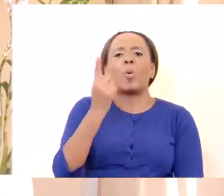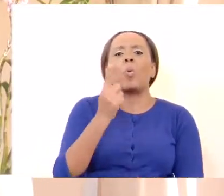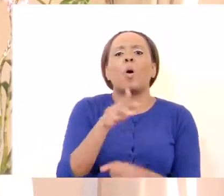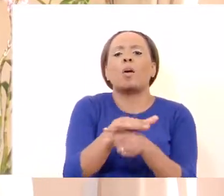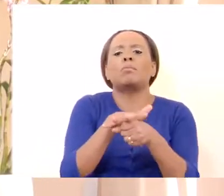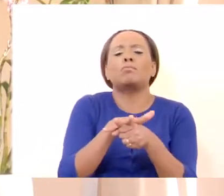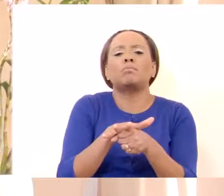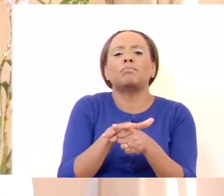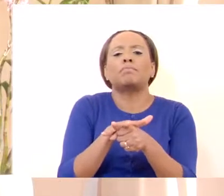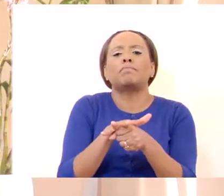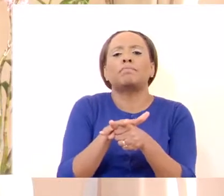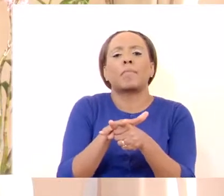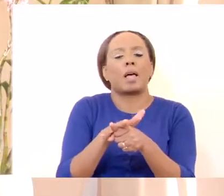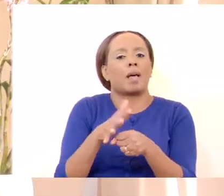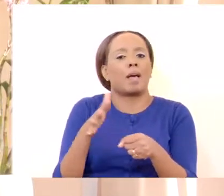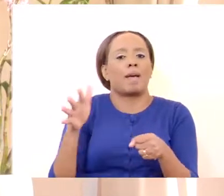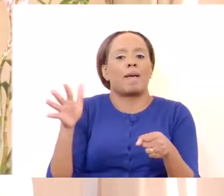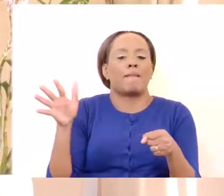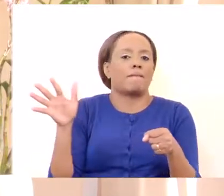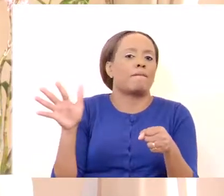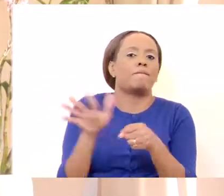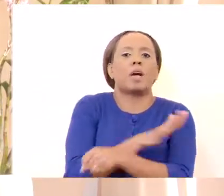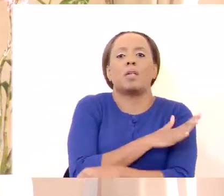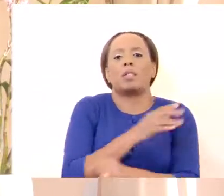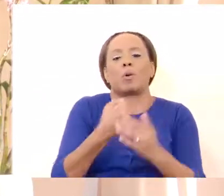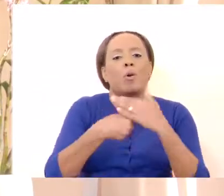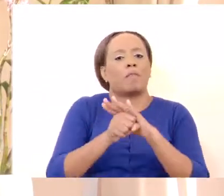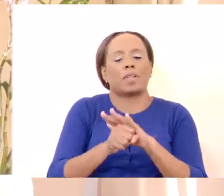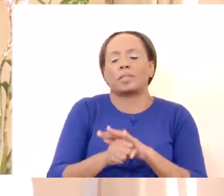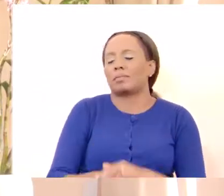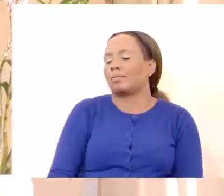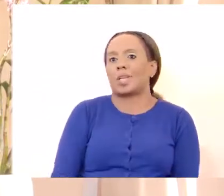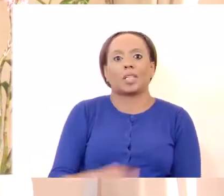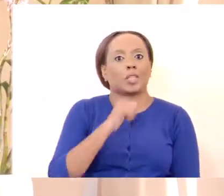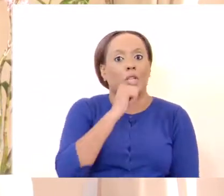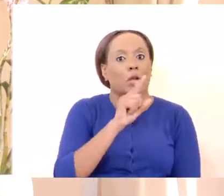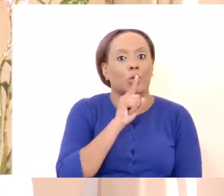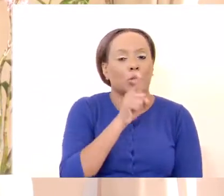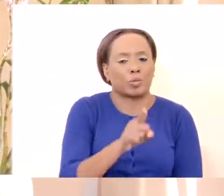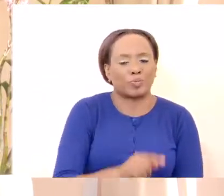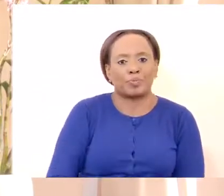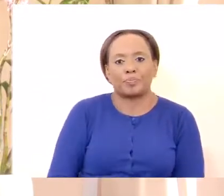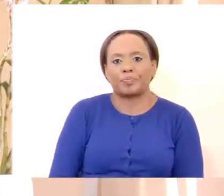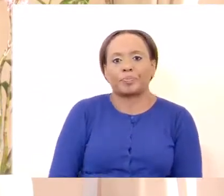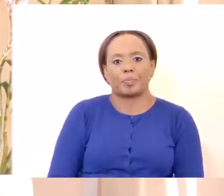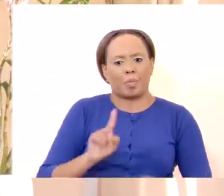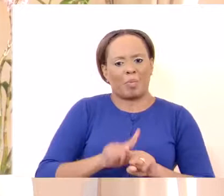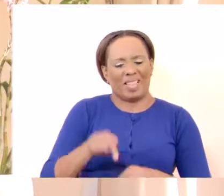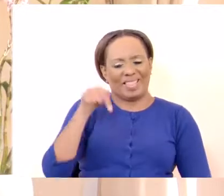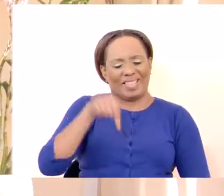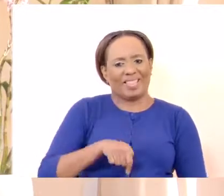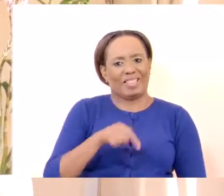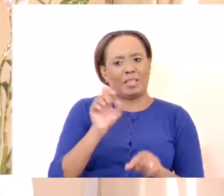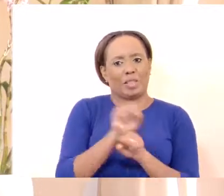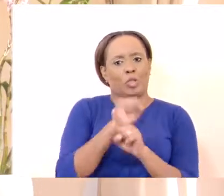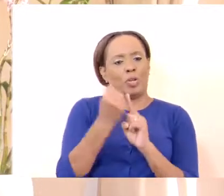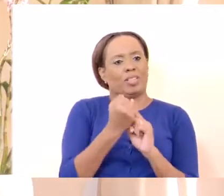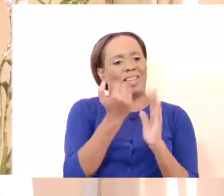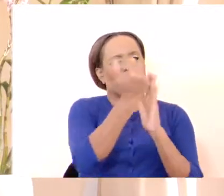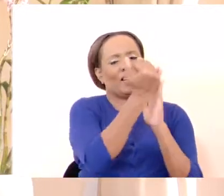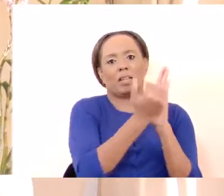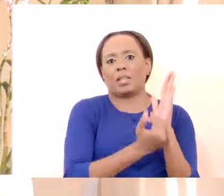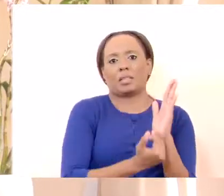with certainty that it was fake. On this occasion, I'm not yet in that position to say